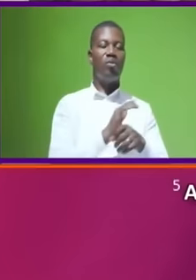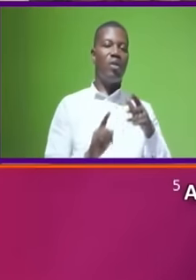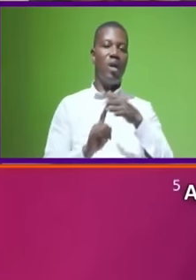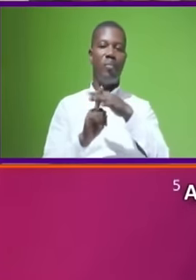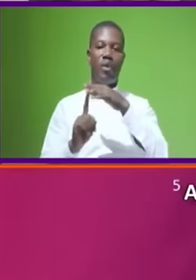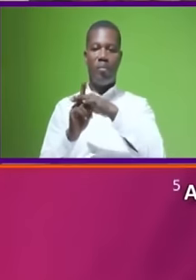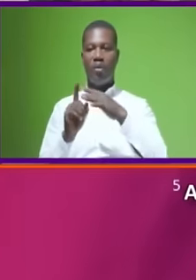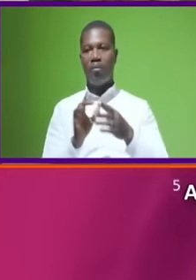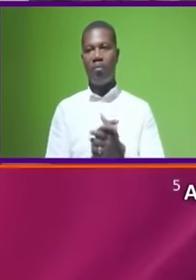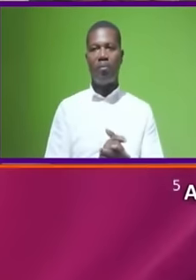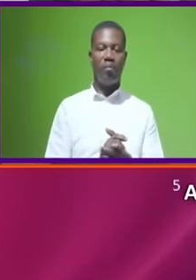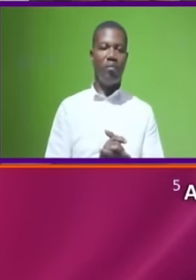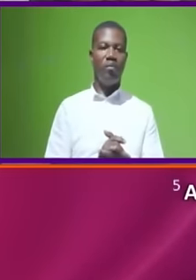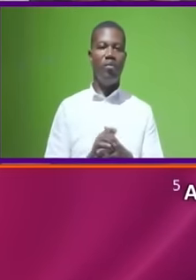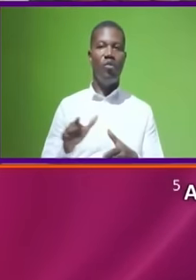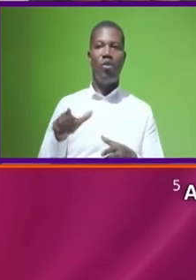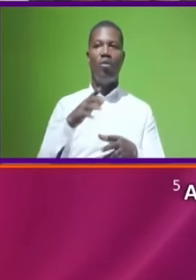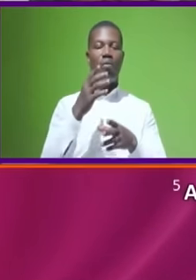In my